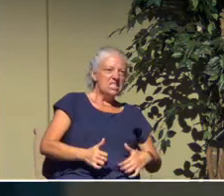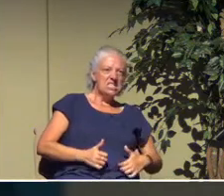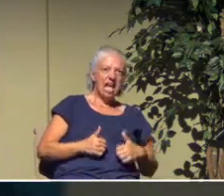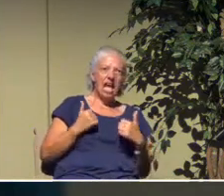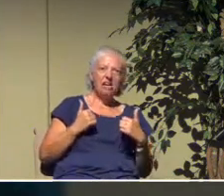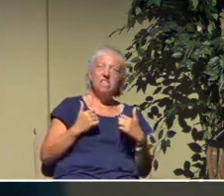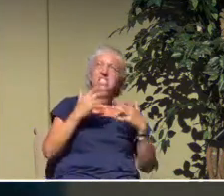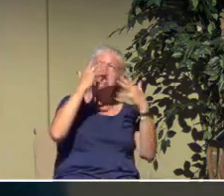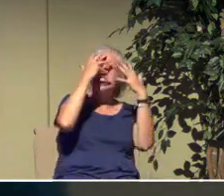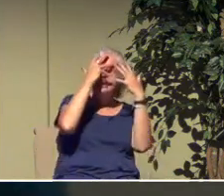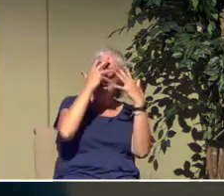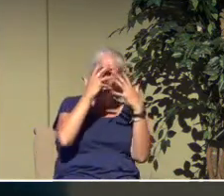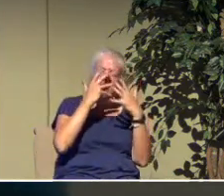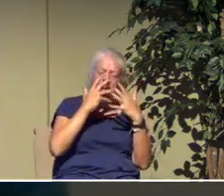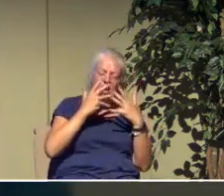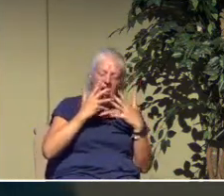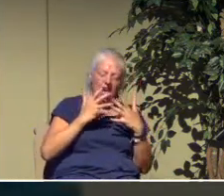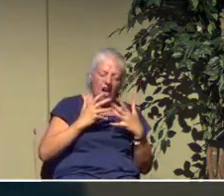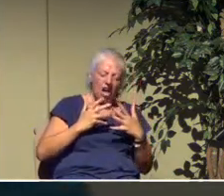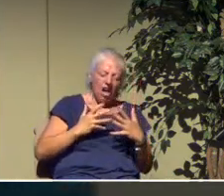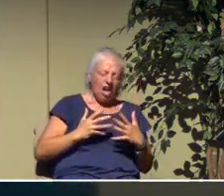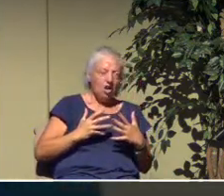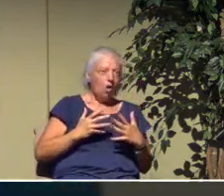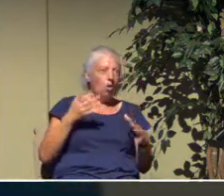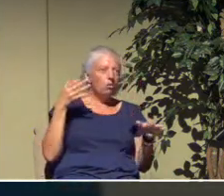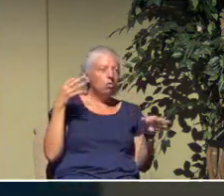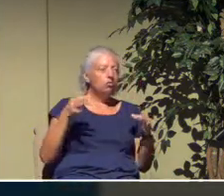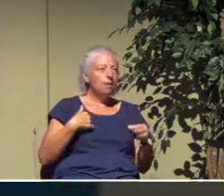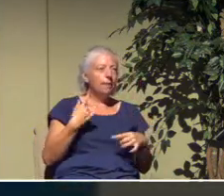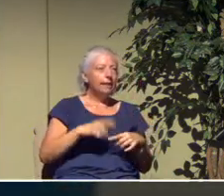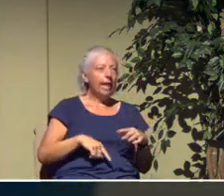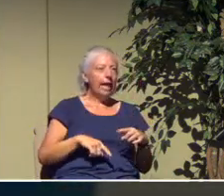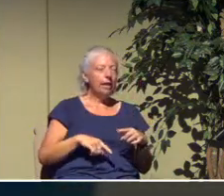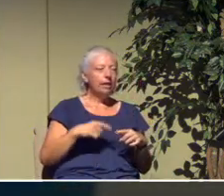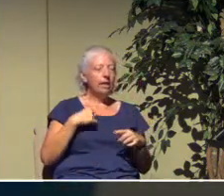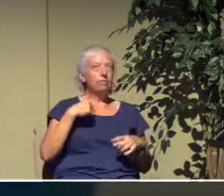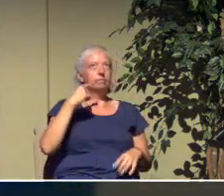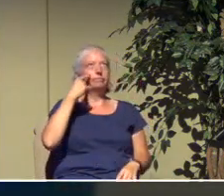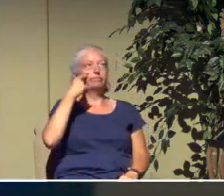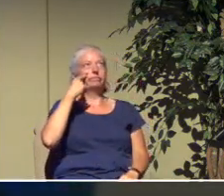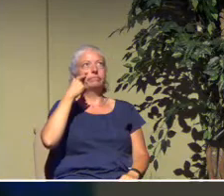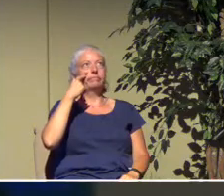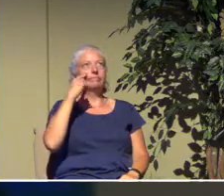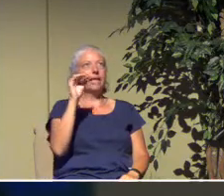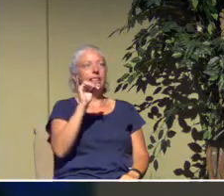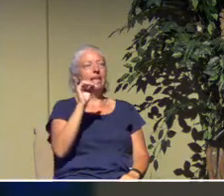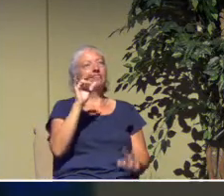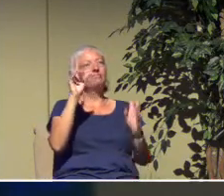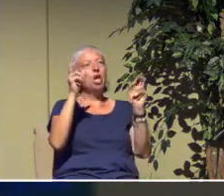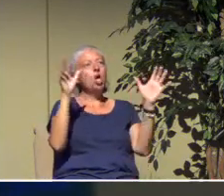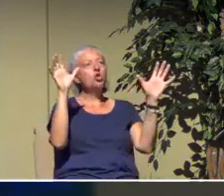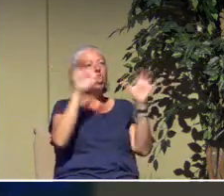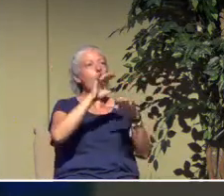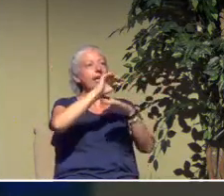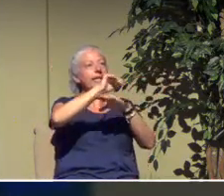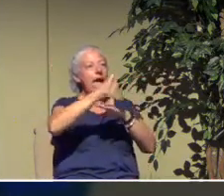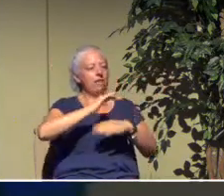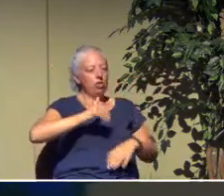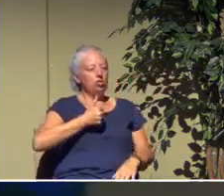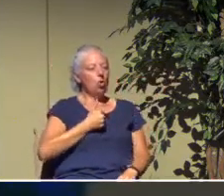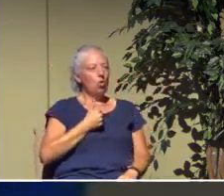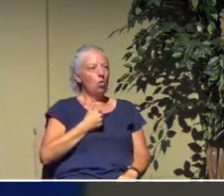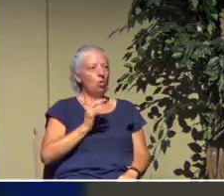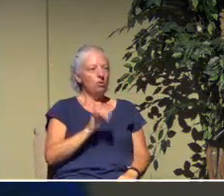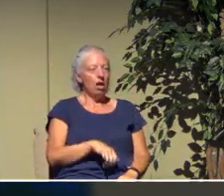and sadness. I mean, I cannot describe it to you. I can only think of that book, The Dark Night of the Soul, that I